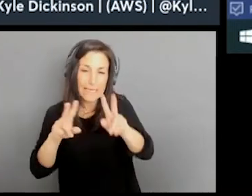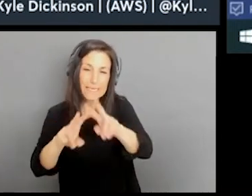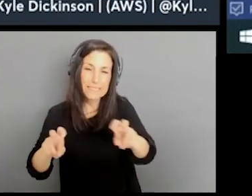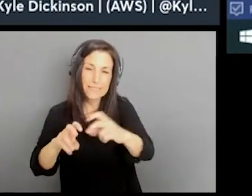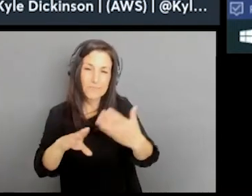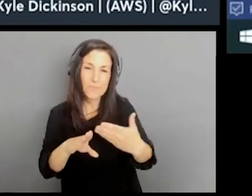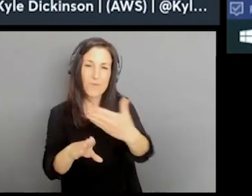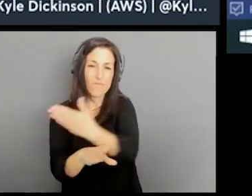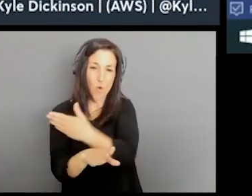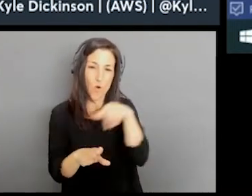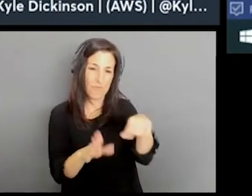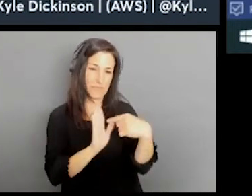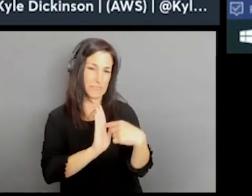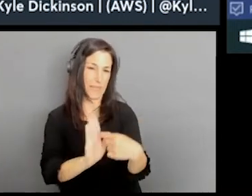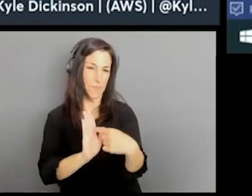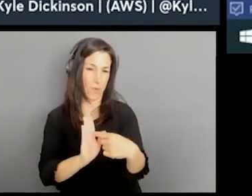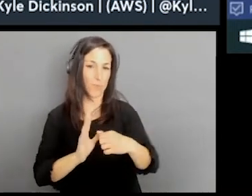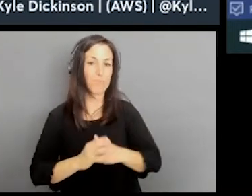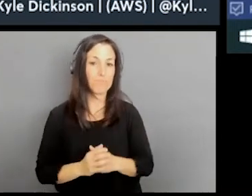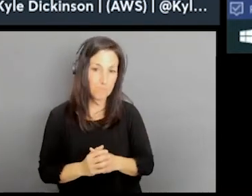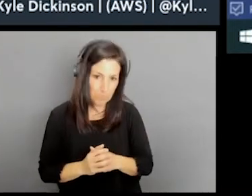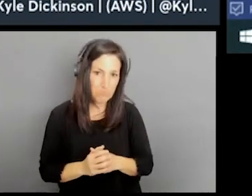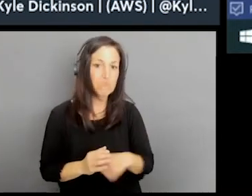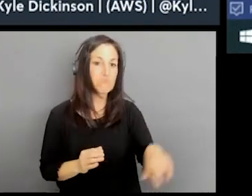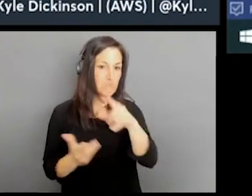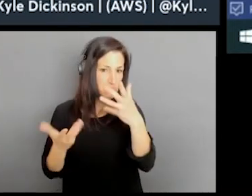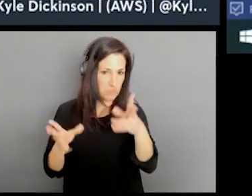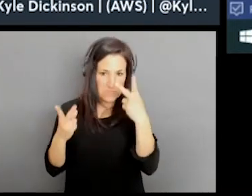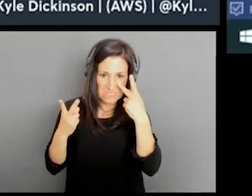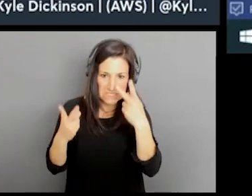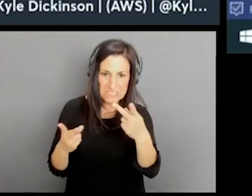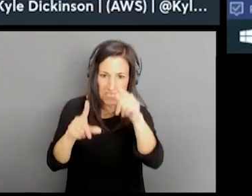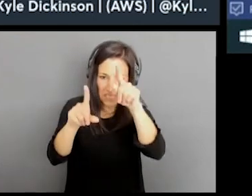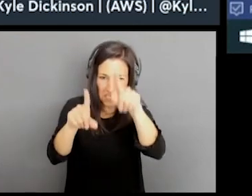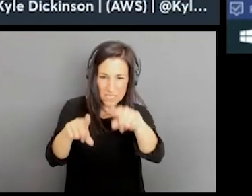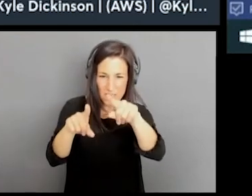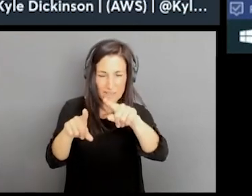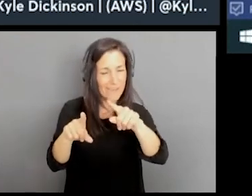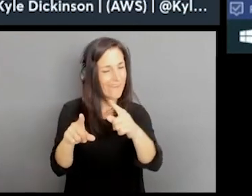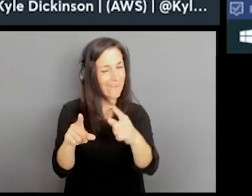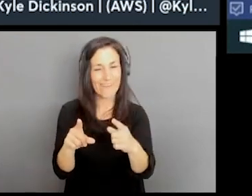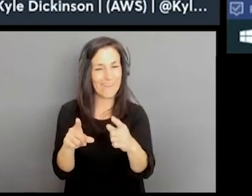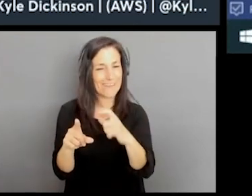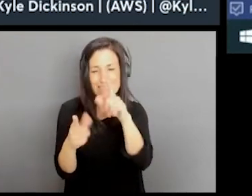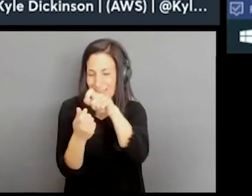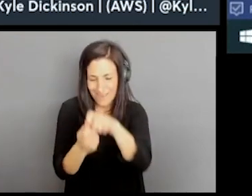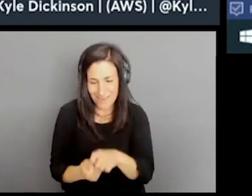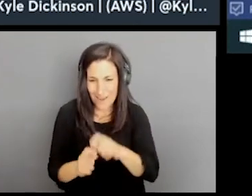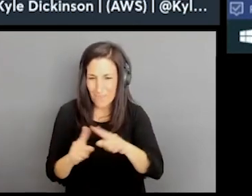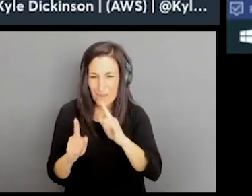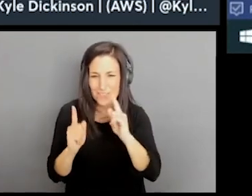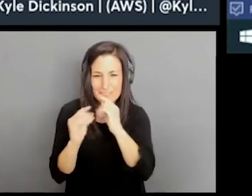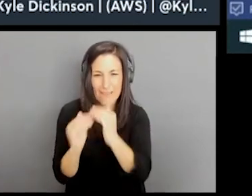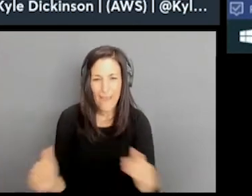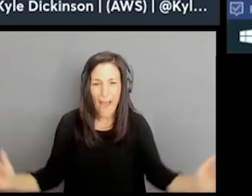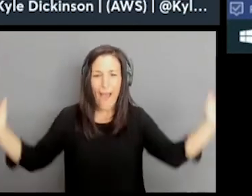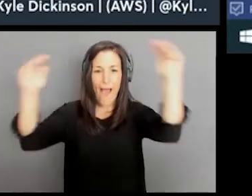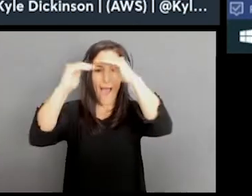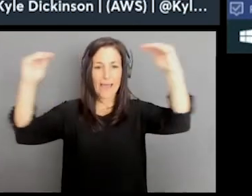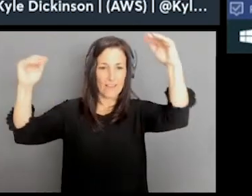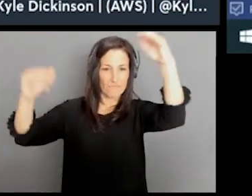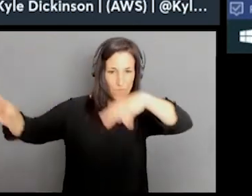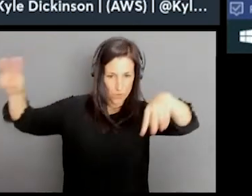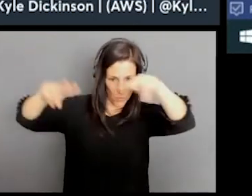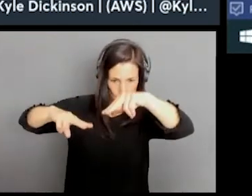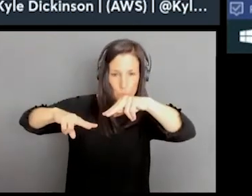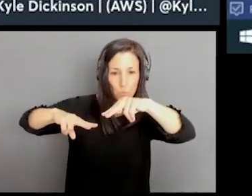the demo. So you can see, just to give you a very high level view, you see that after the assessment is complete, at the bottom,